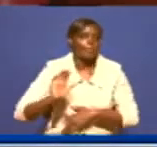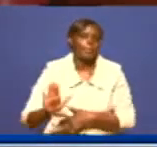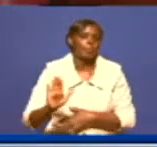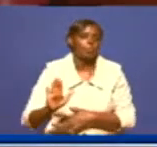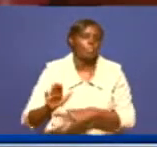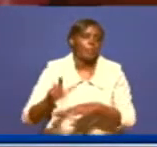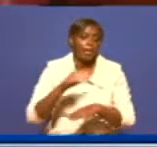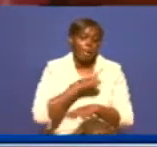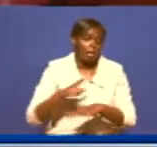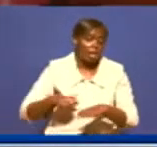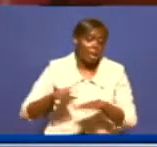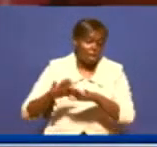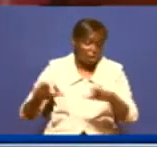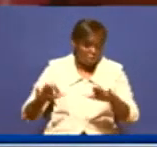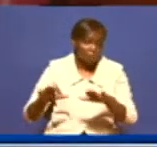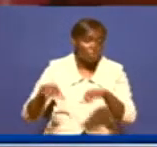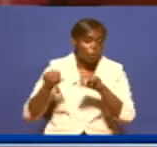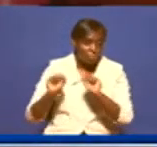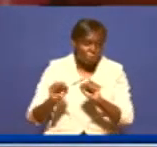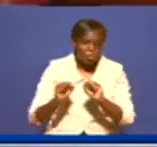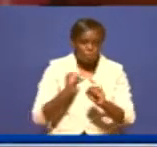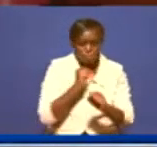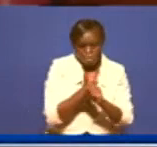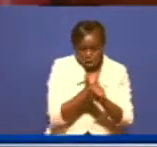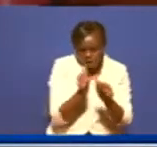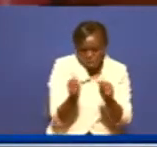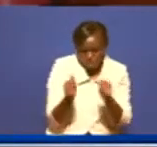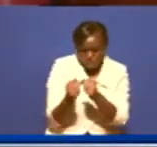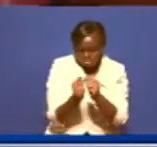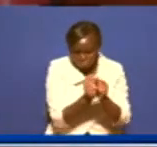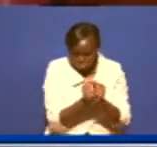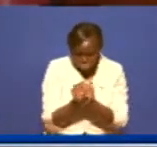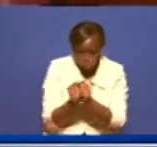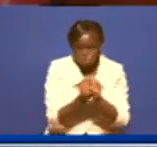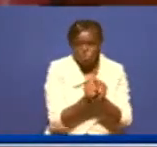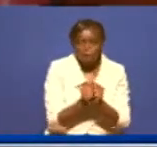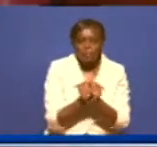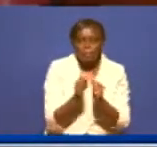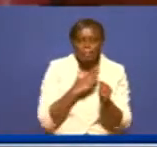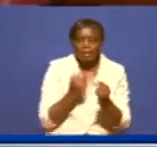to treat their tenants well. So I support this bill